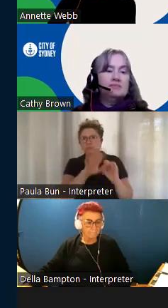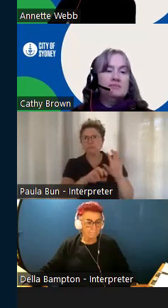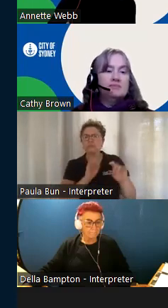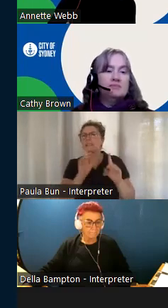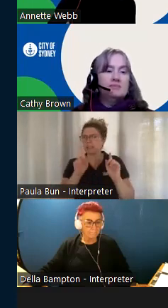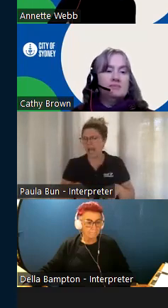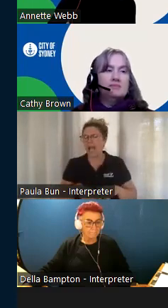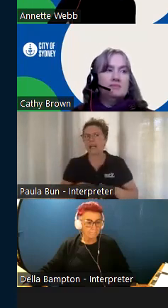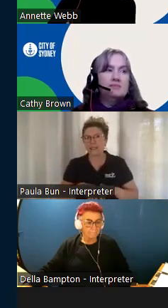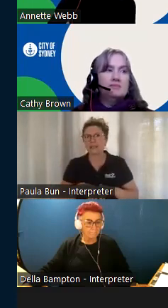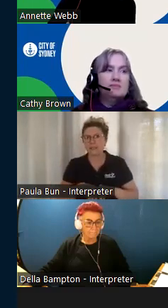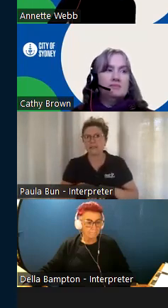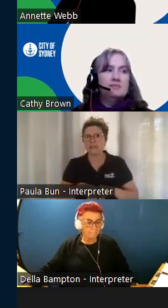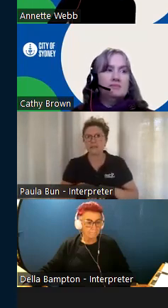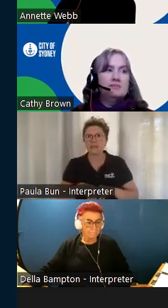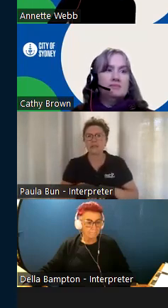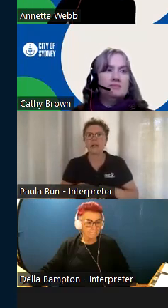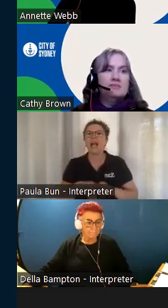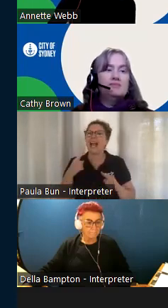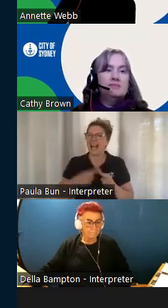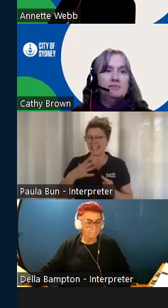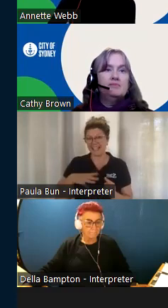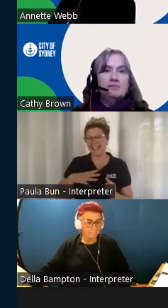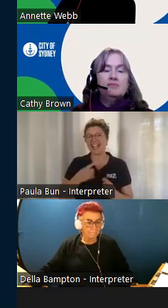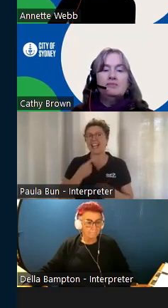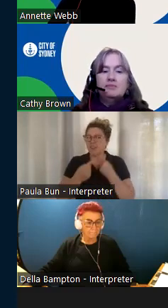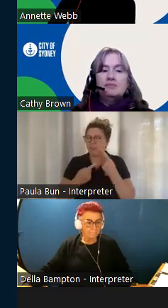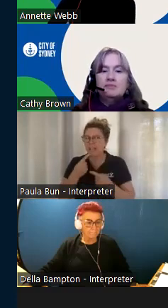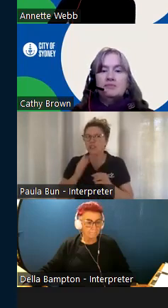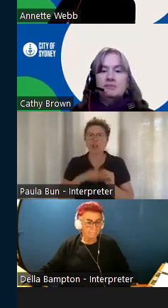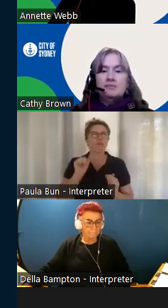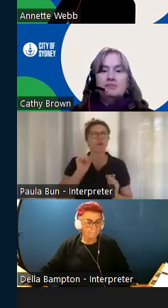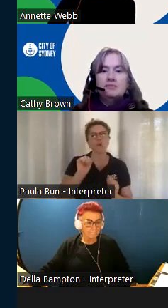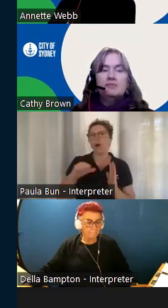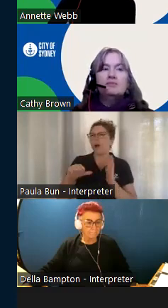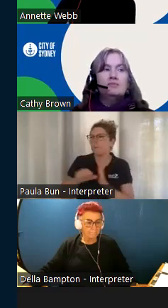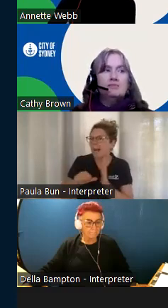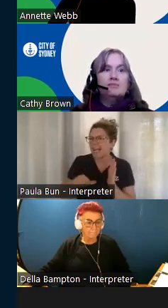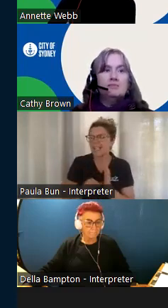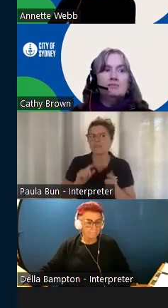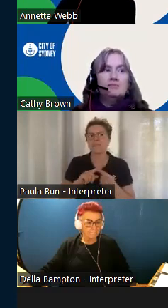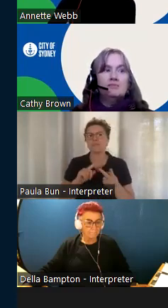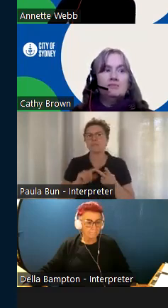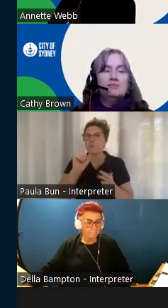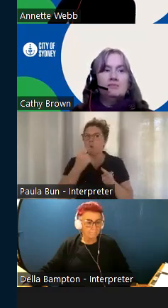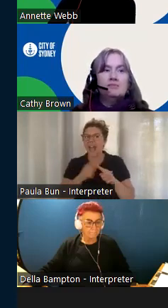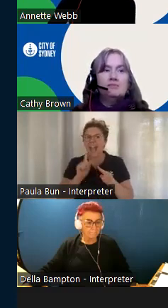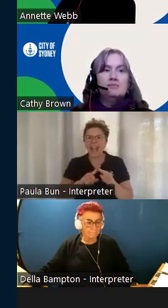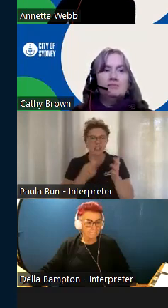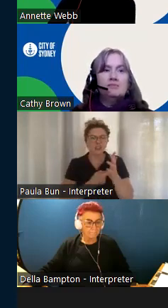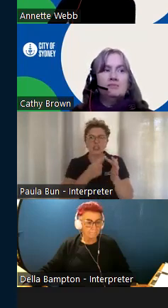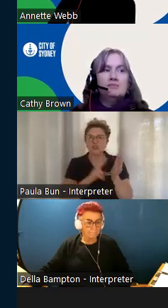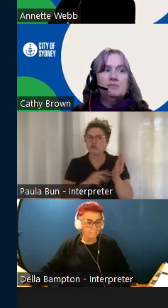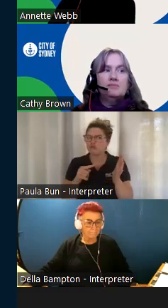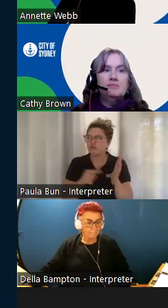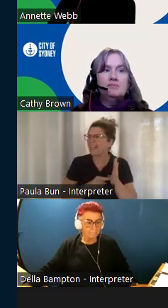also encourage you to start preparing your financial information and form a landlord reference checks now, so that if you are contacted about being a